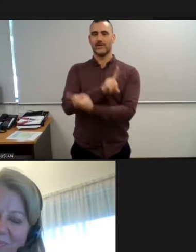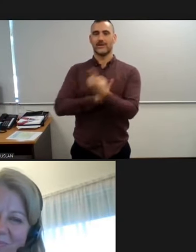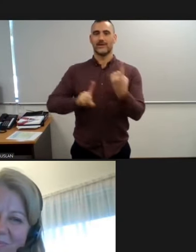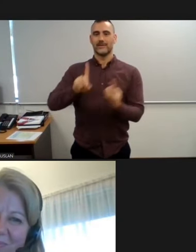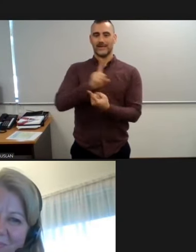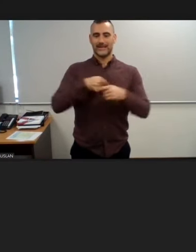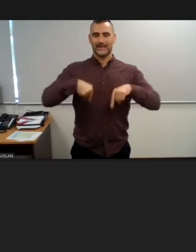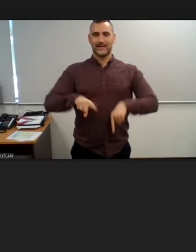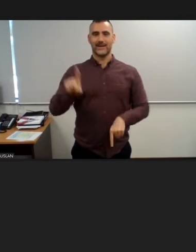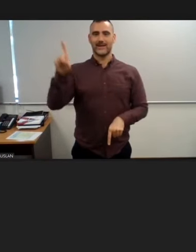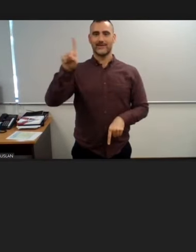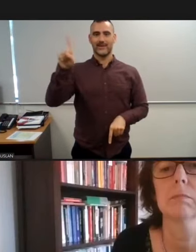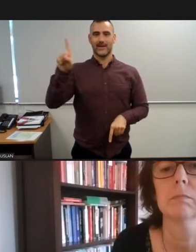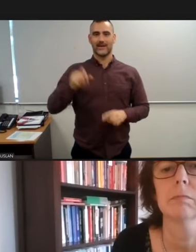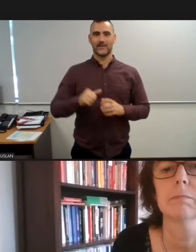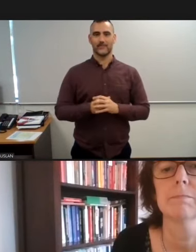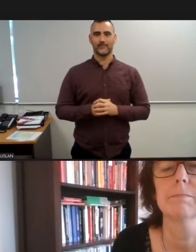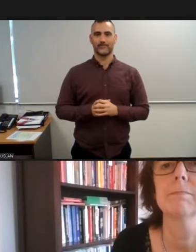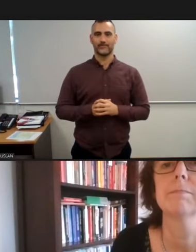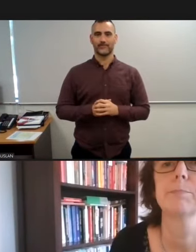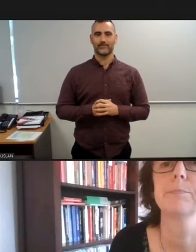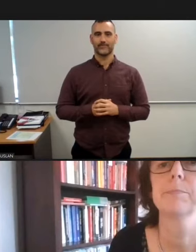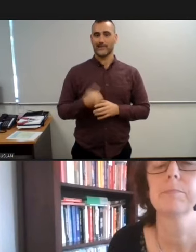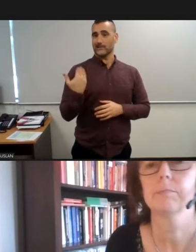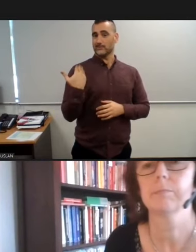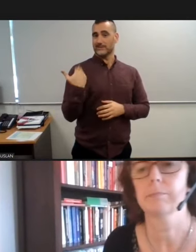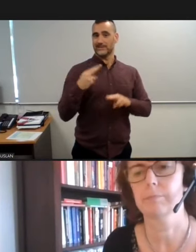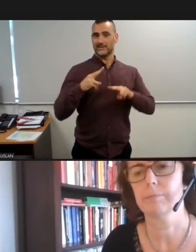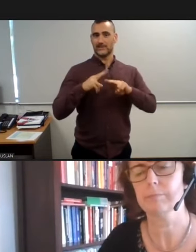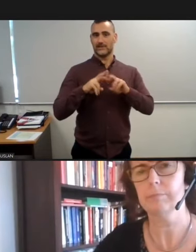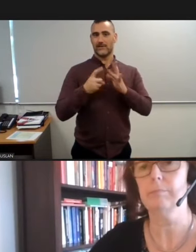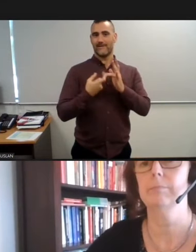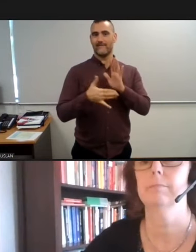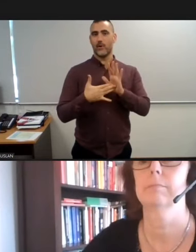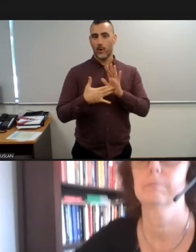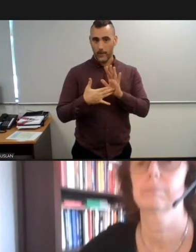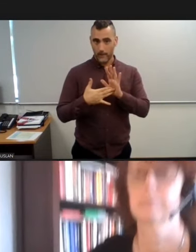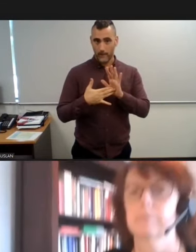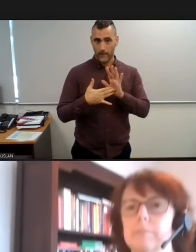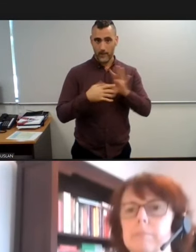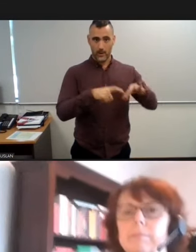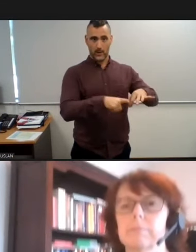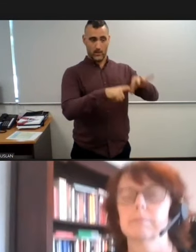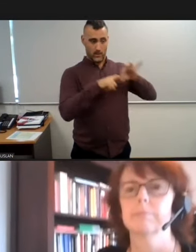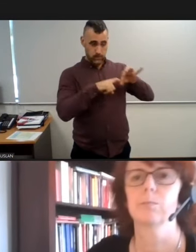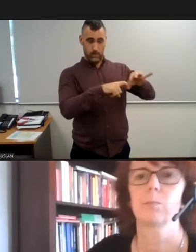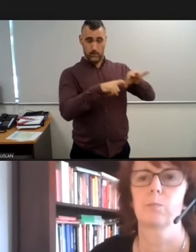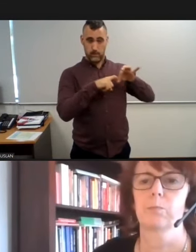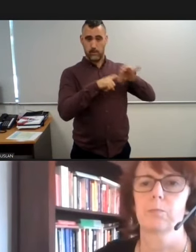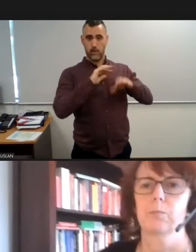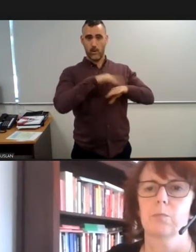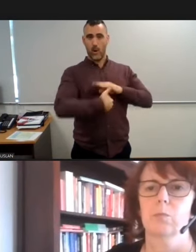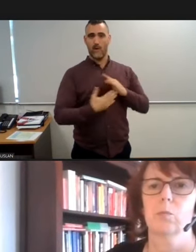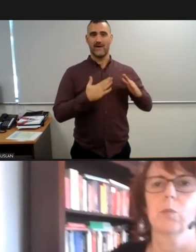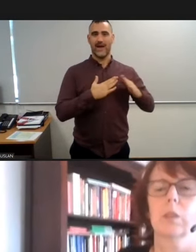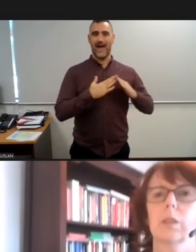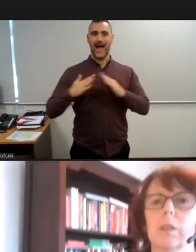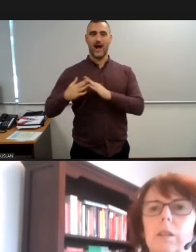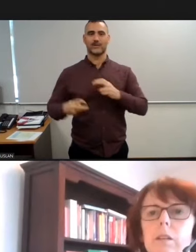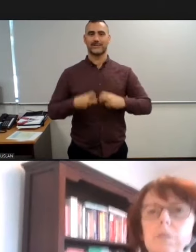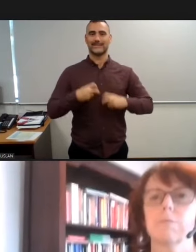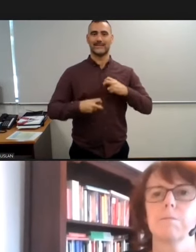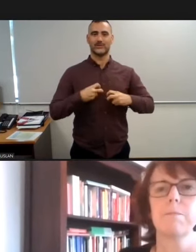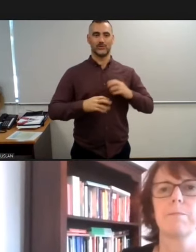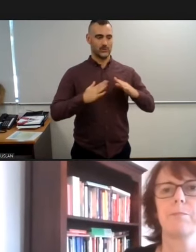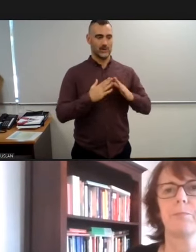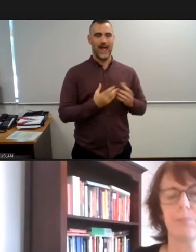I said, out of the last forum, we had lots of questions around housing and homelessness. And it's fantastic that you were able to be with us today. So a